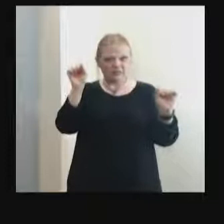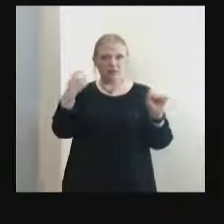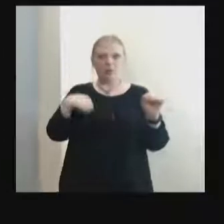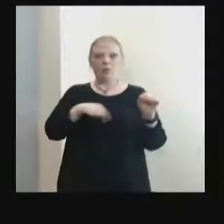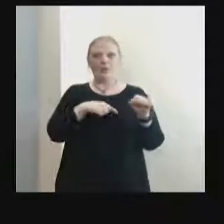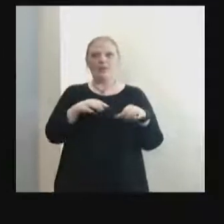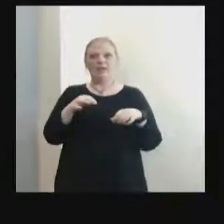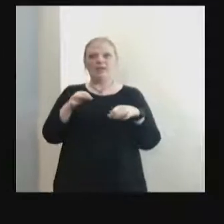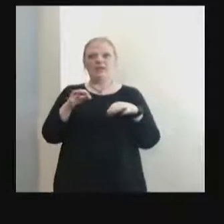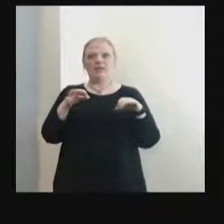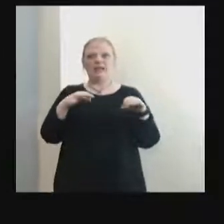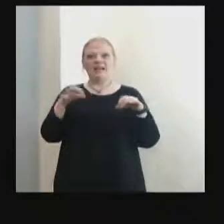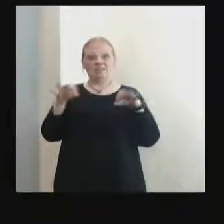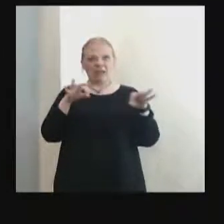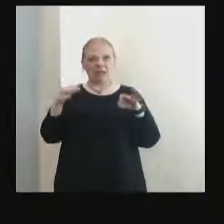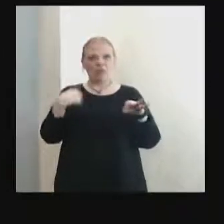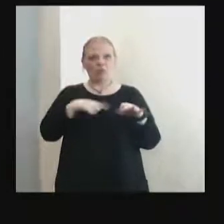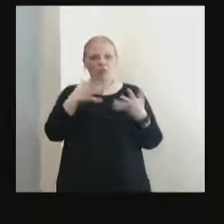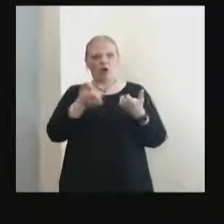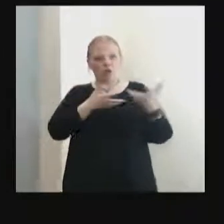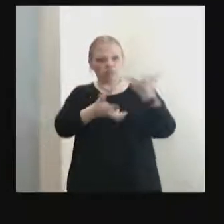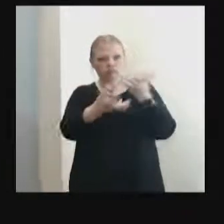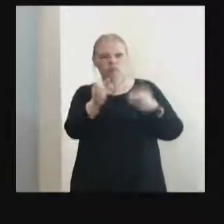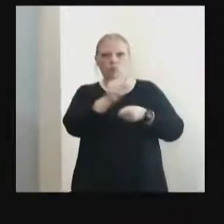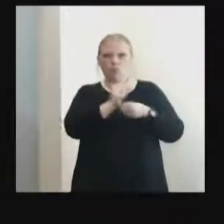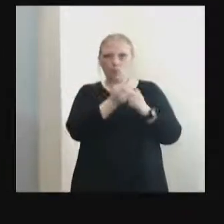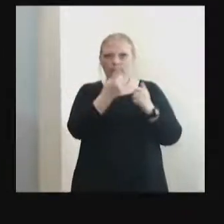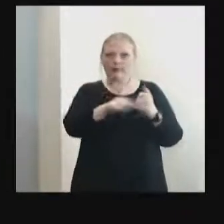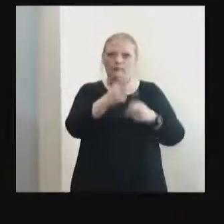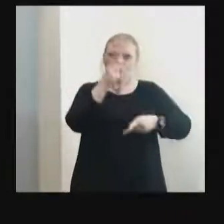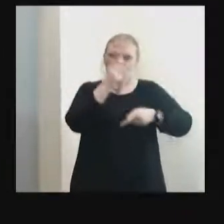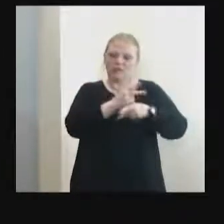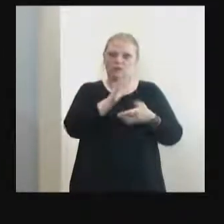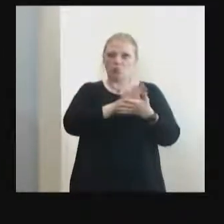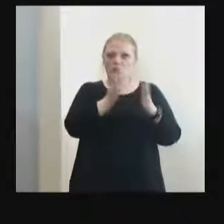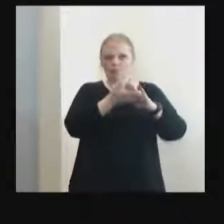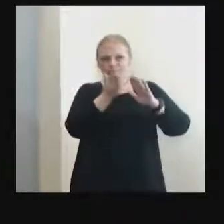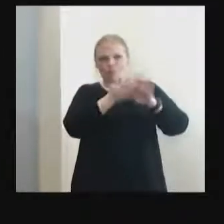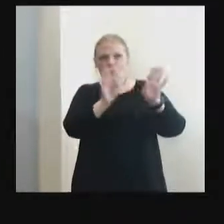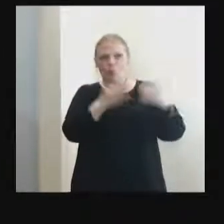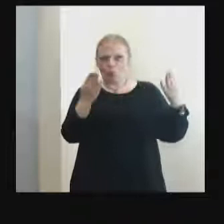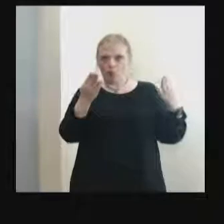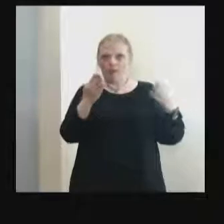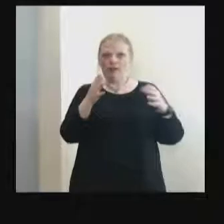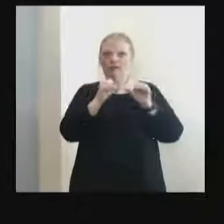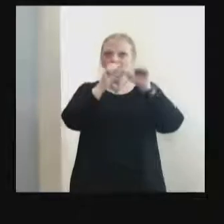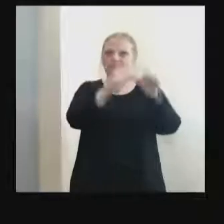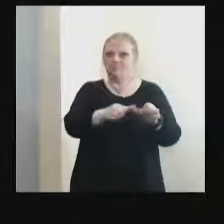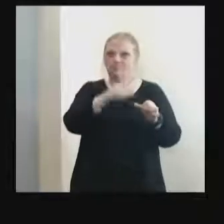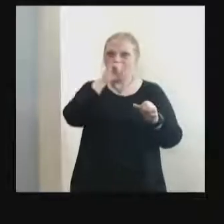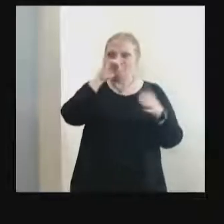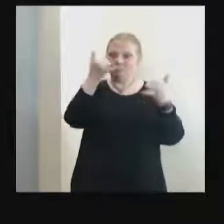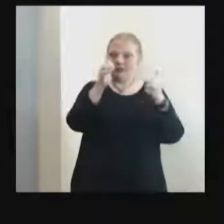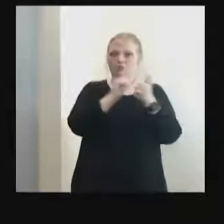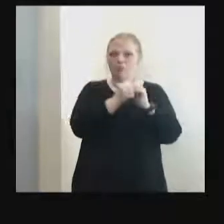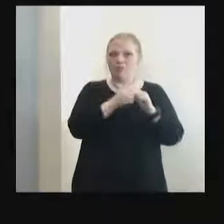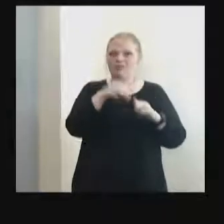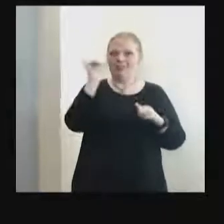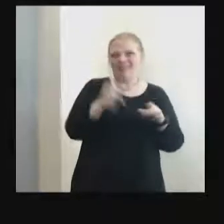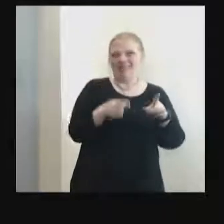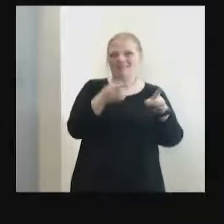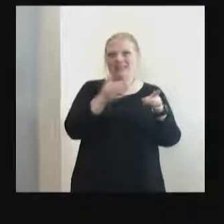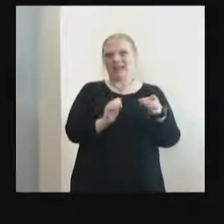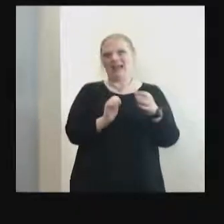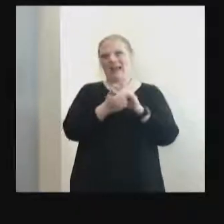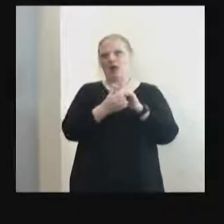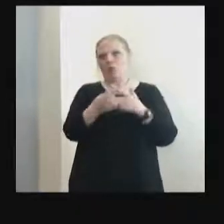that that we want to work with them to help keep the schools open and help the kids playing sports. And this is our ticket. This is the way